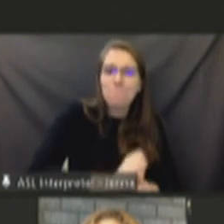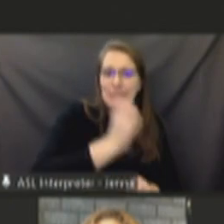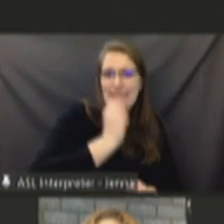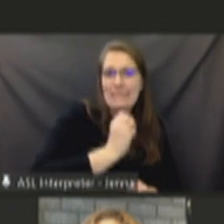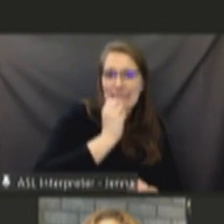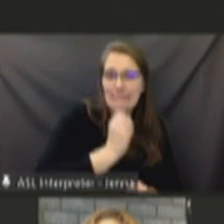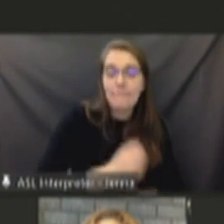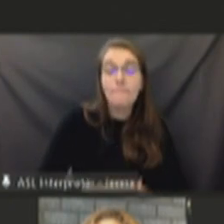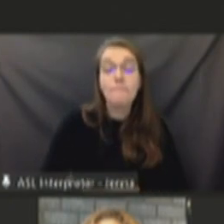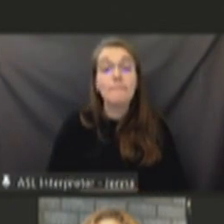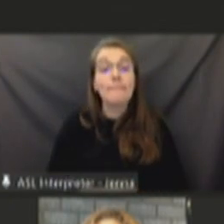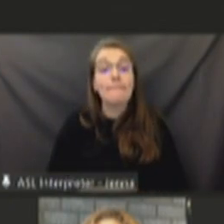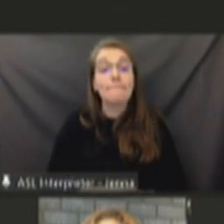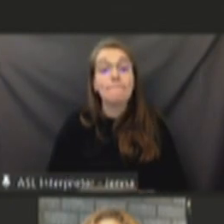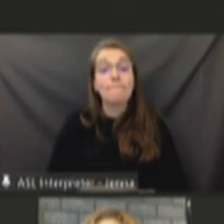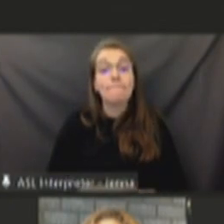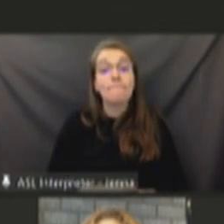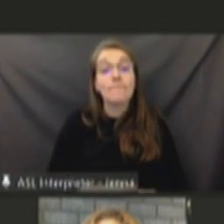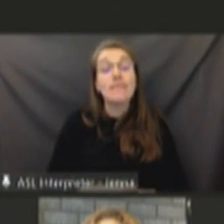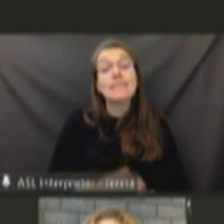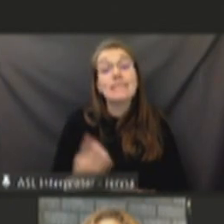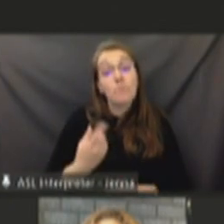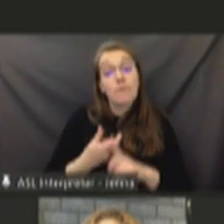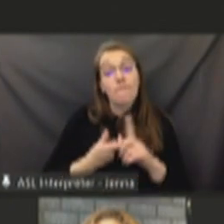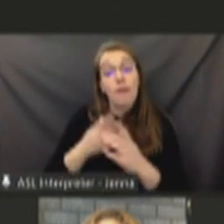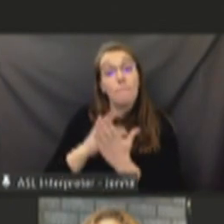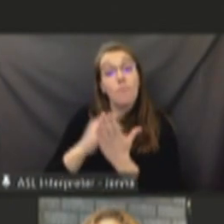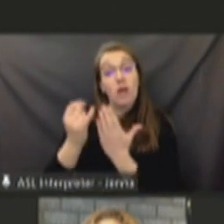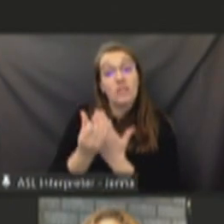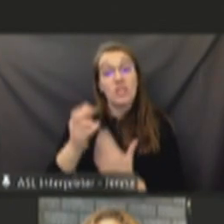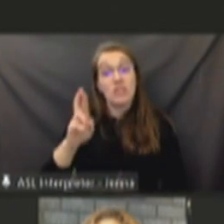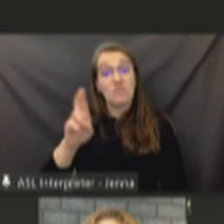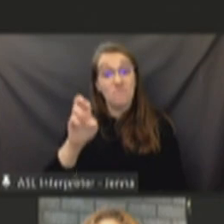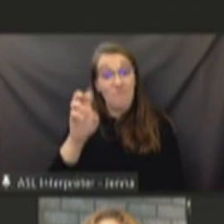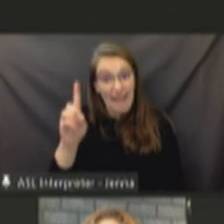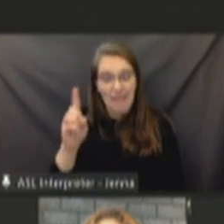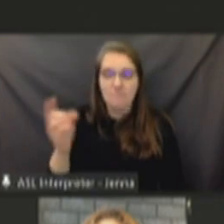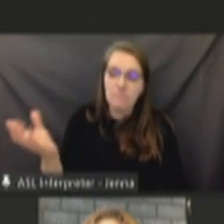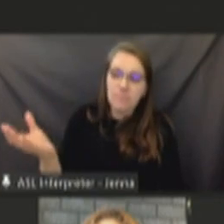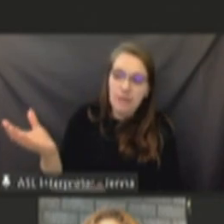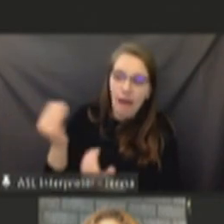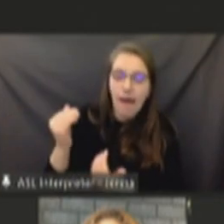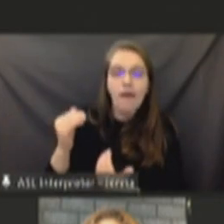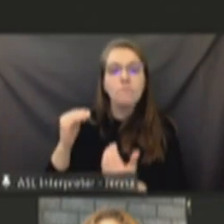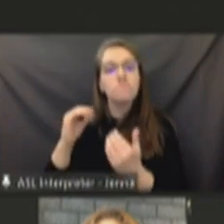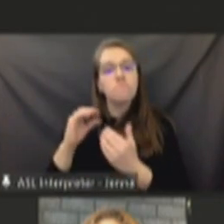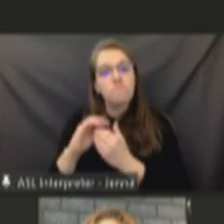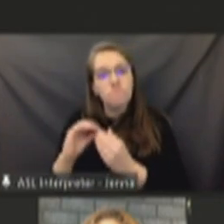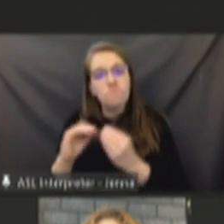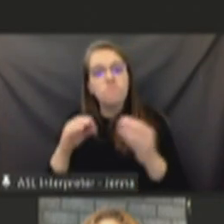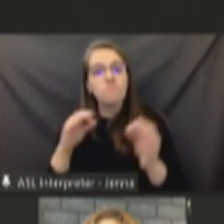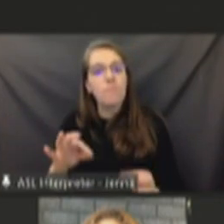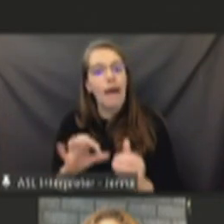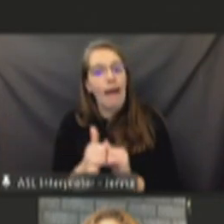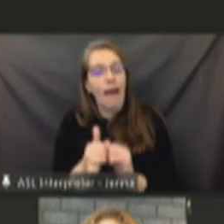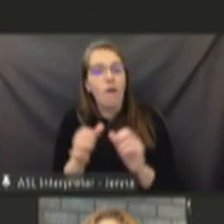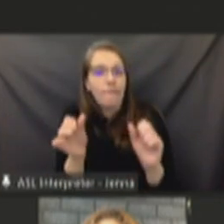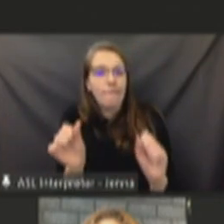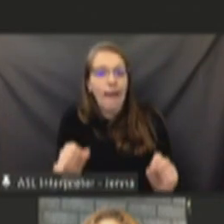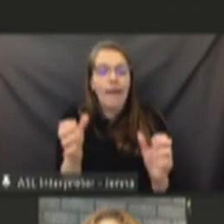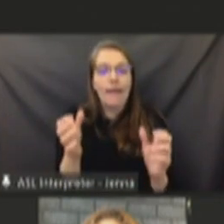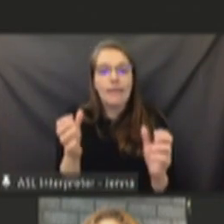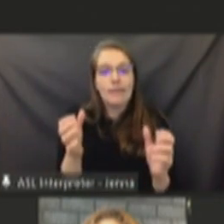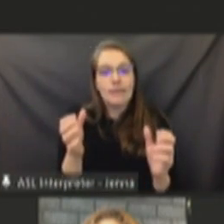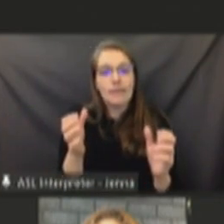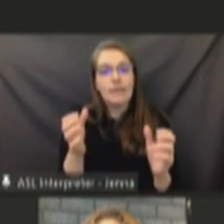someone else from Project Bread to talk a little bit about how people could take advantage of the pandemic